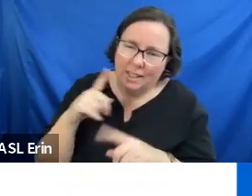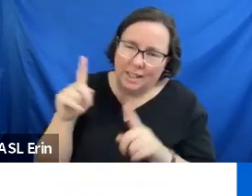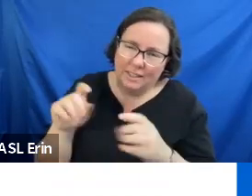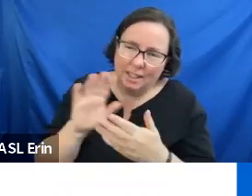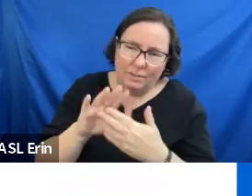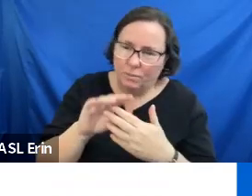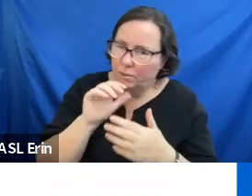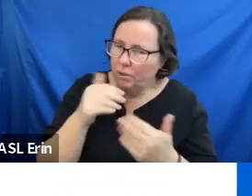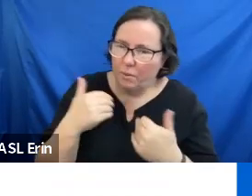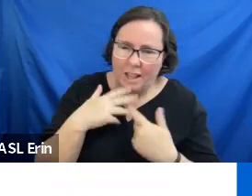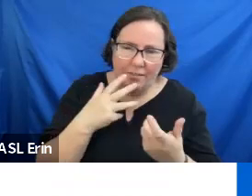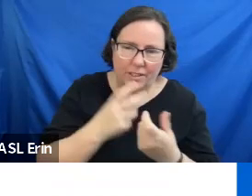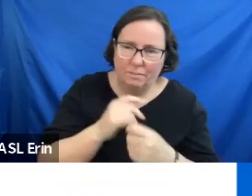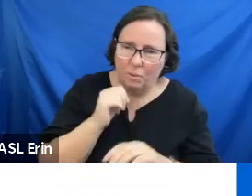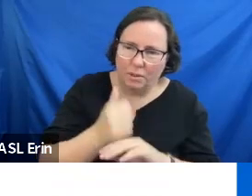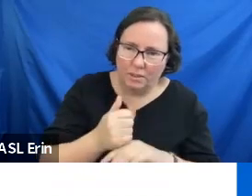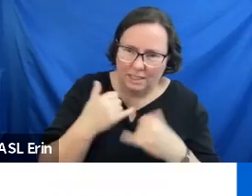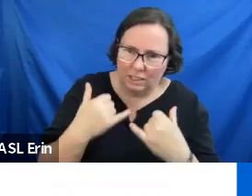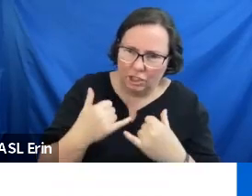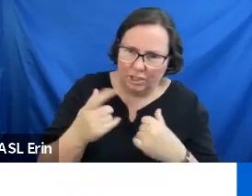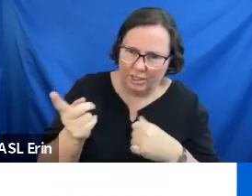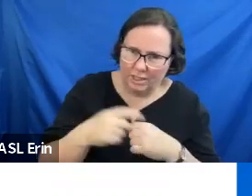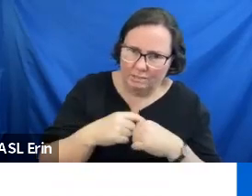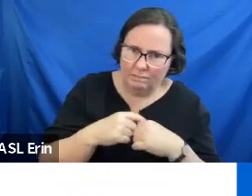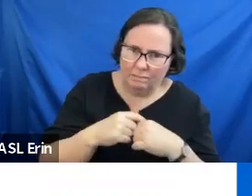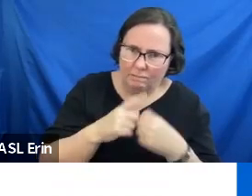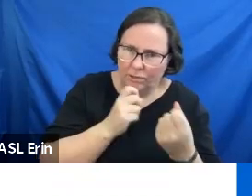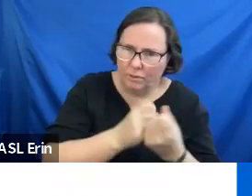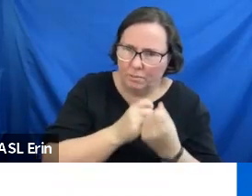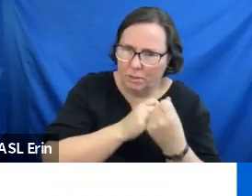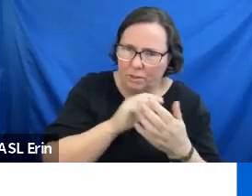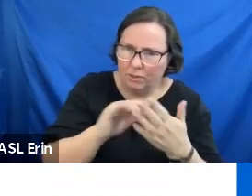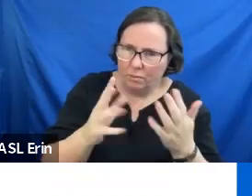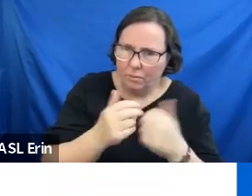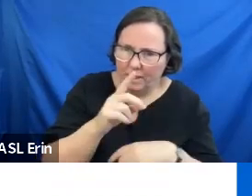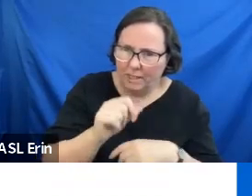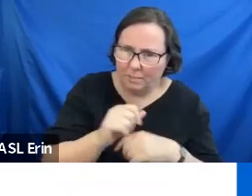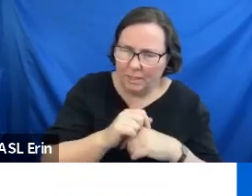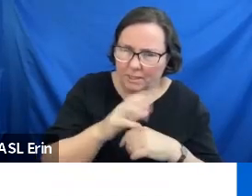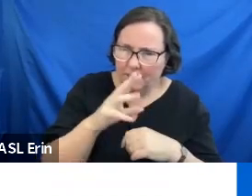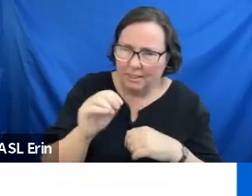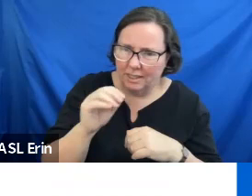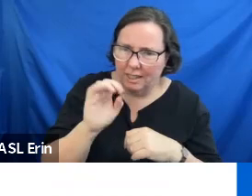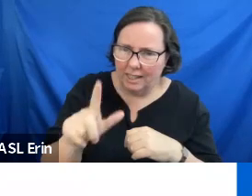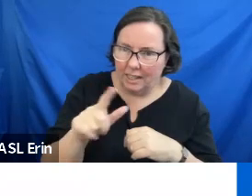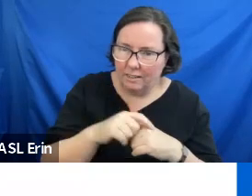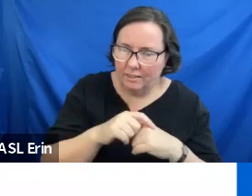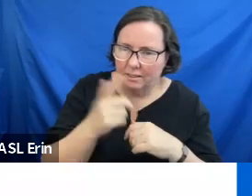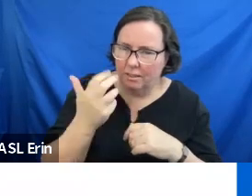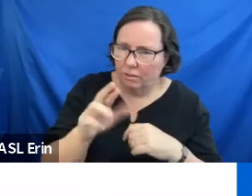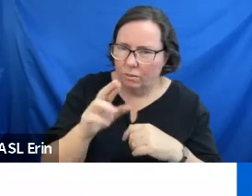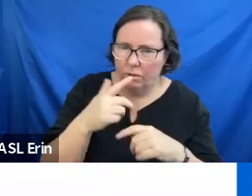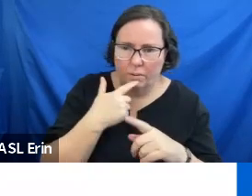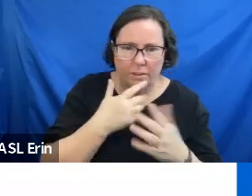schools do not have the supports in place currently to support students with disabilities and ELs? Or are we